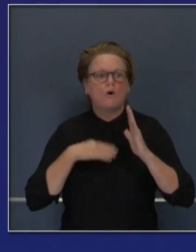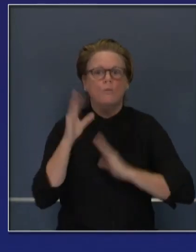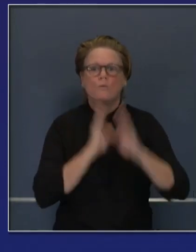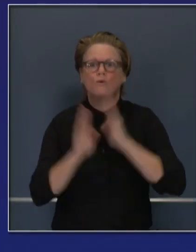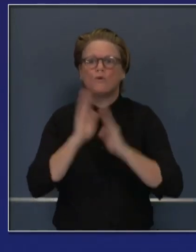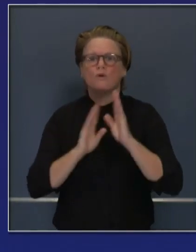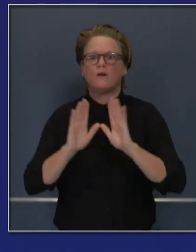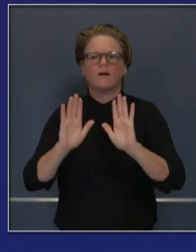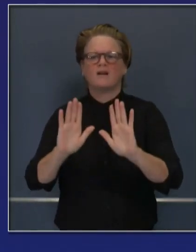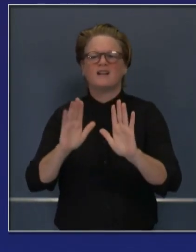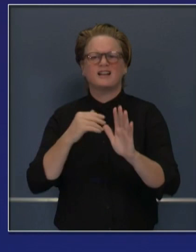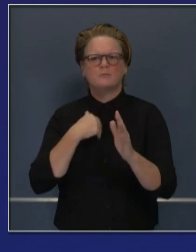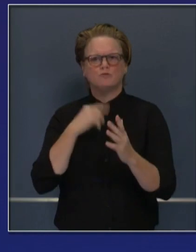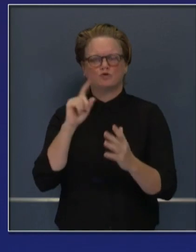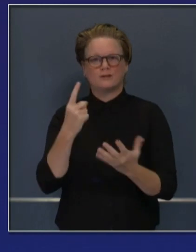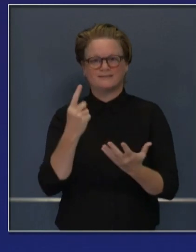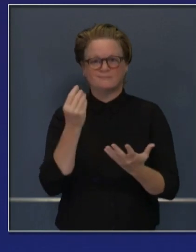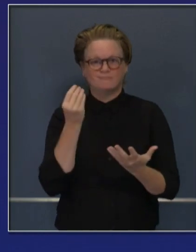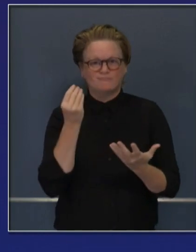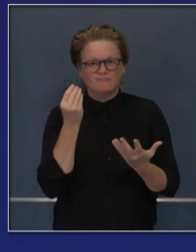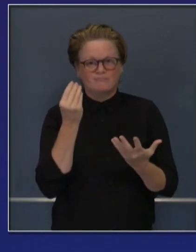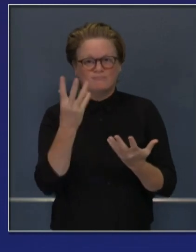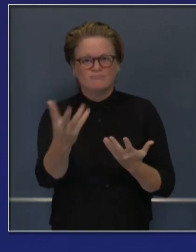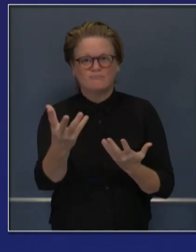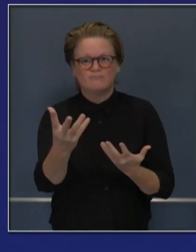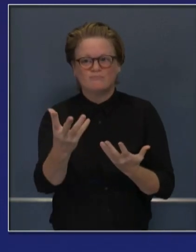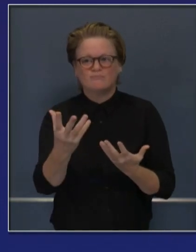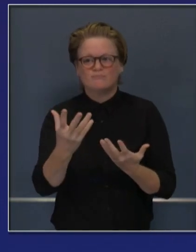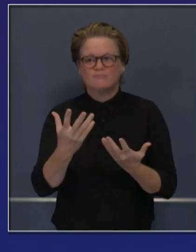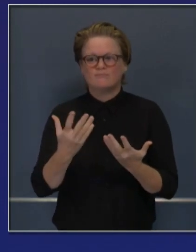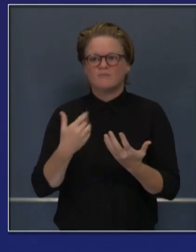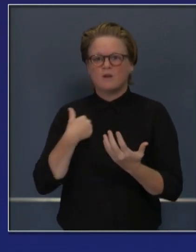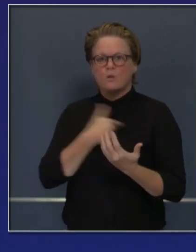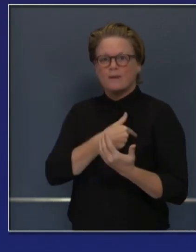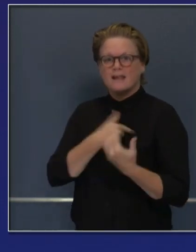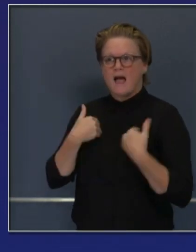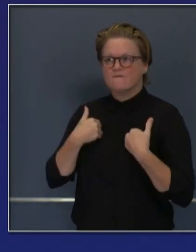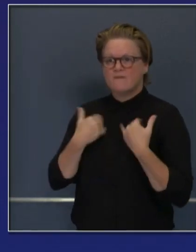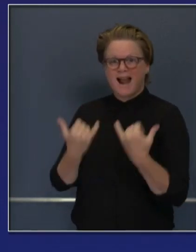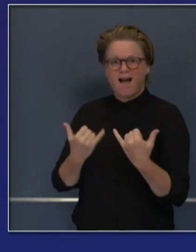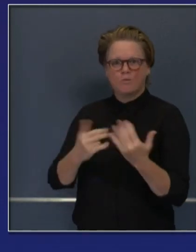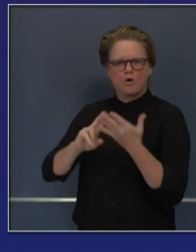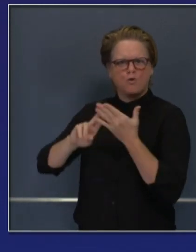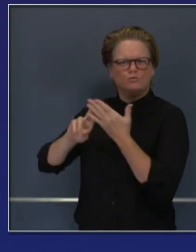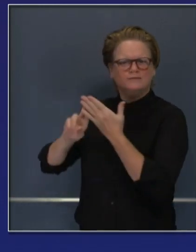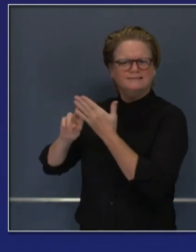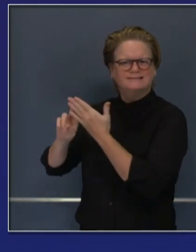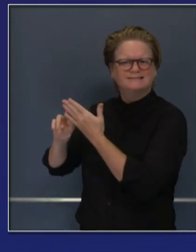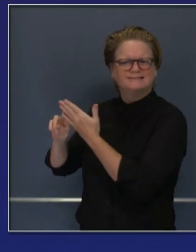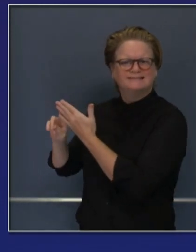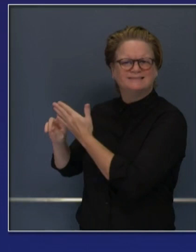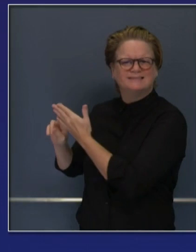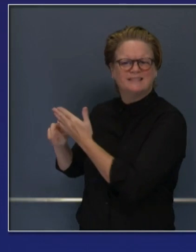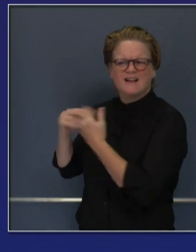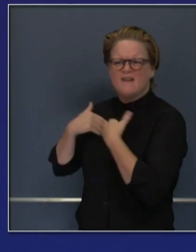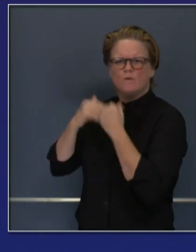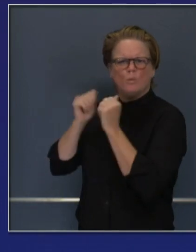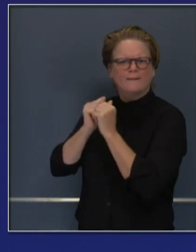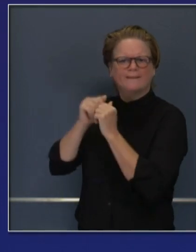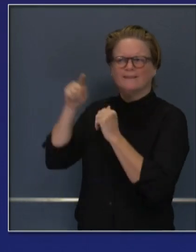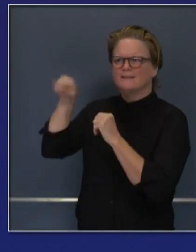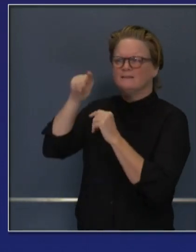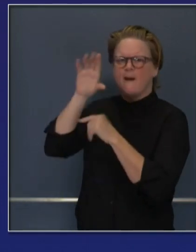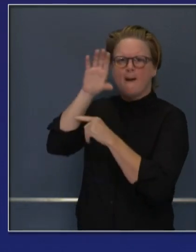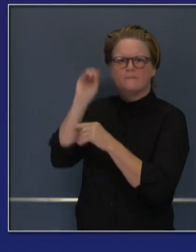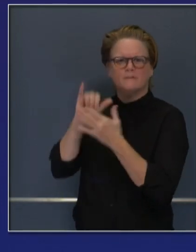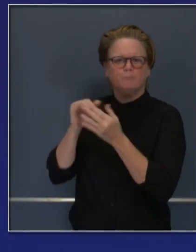we've been able to accrue because of our large-scale contract with BYD and others, and are simply making